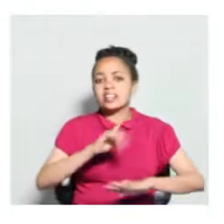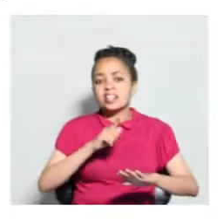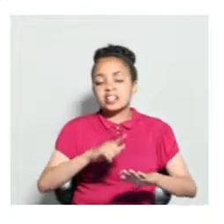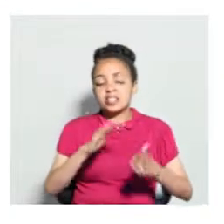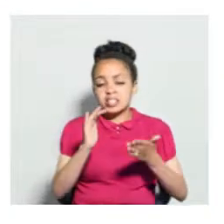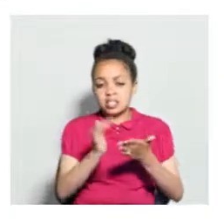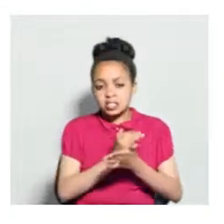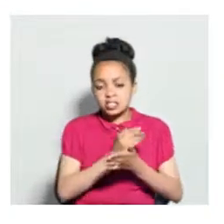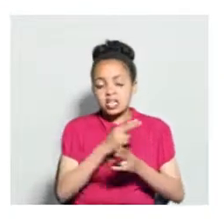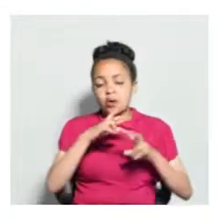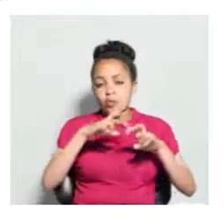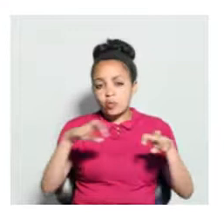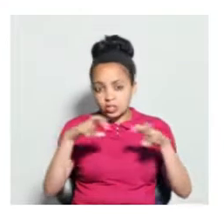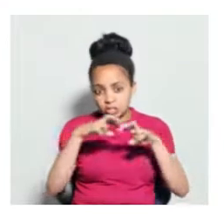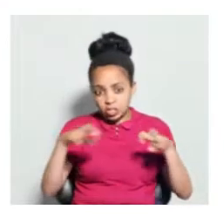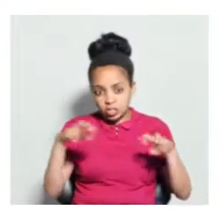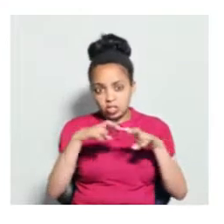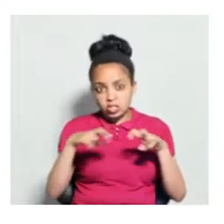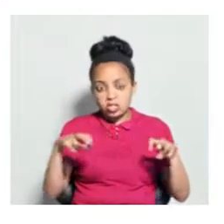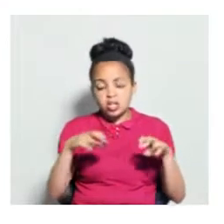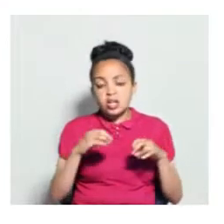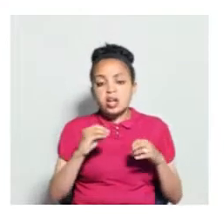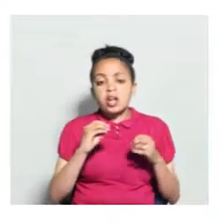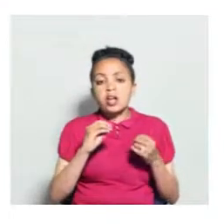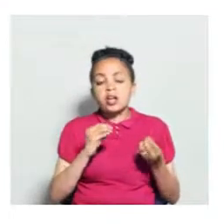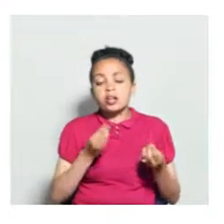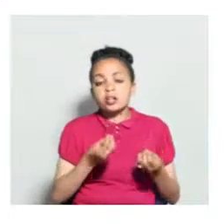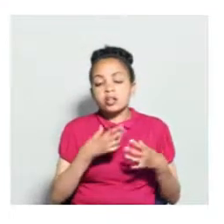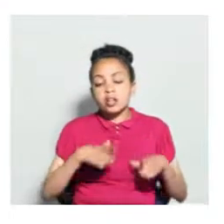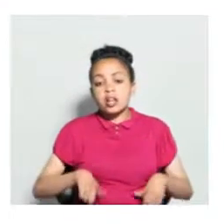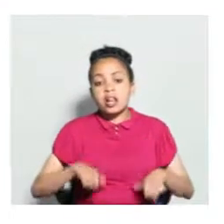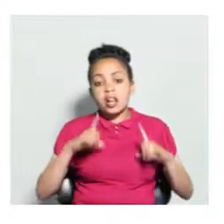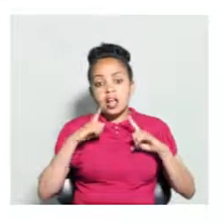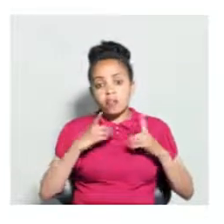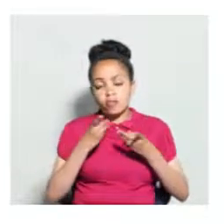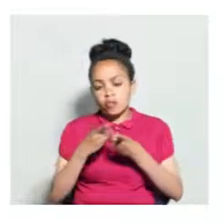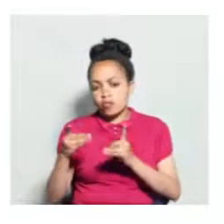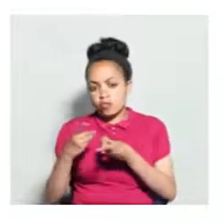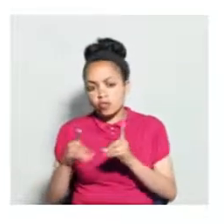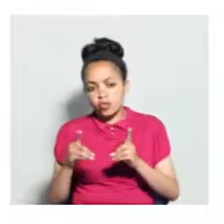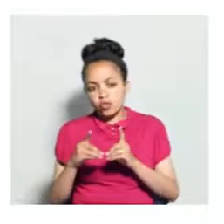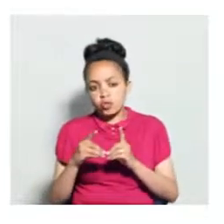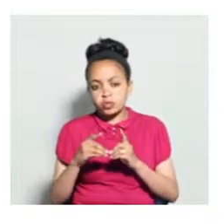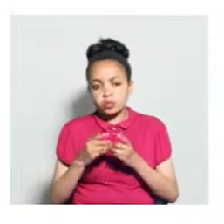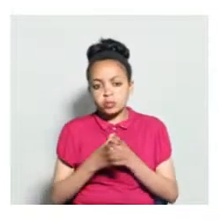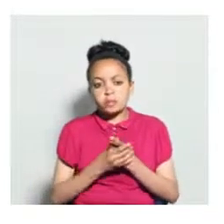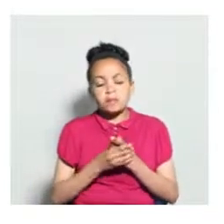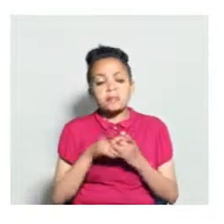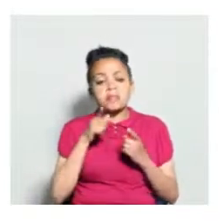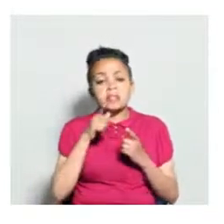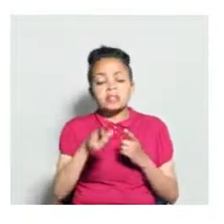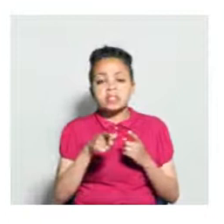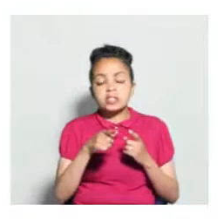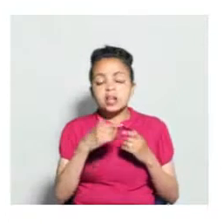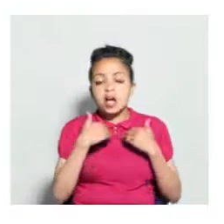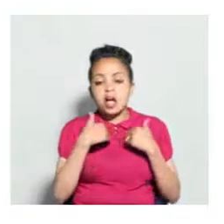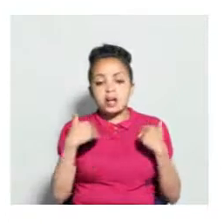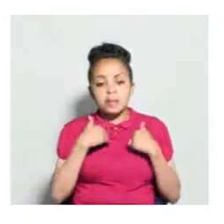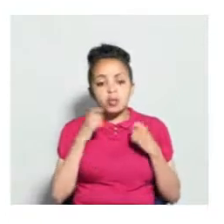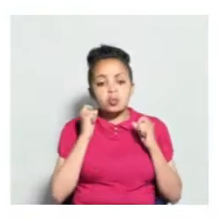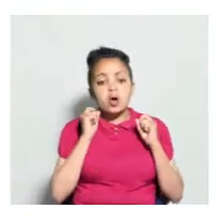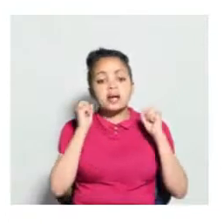carried out a research on fruit fly. He experimented on this animal to